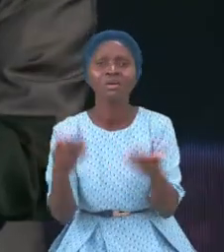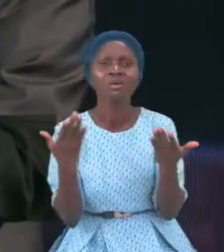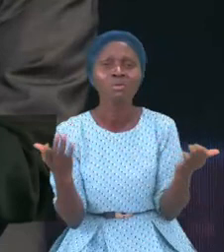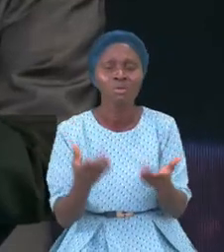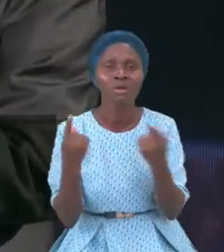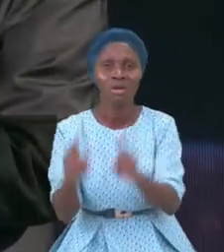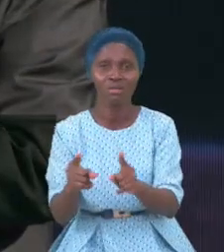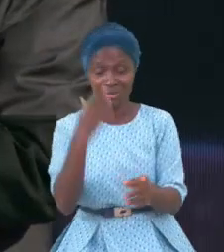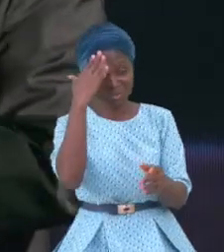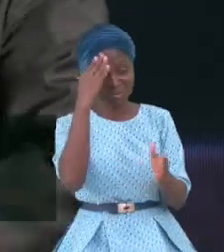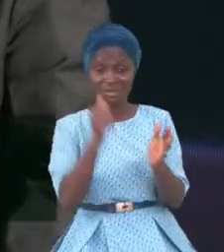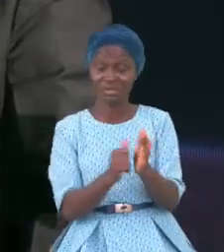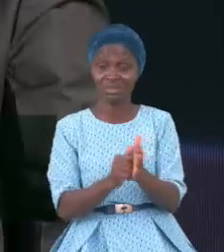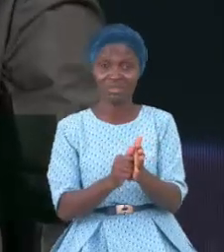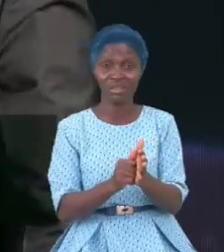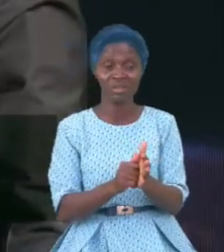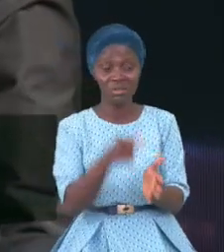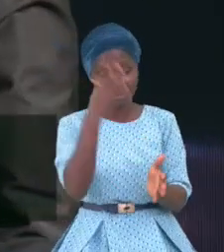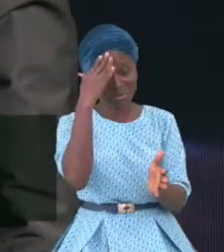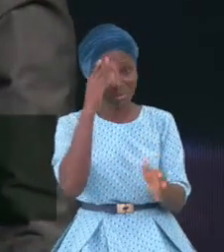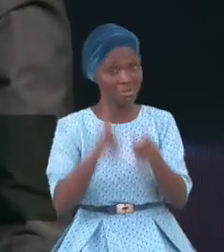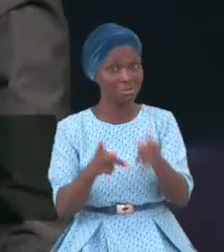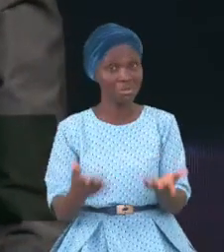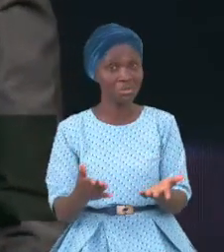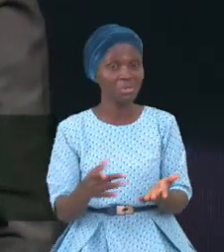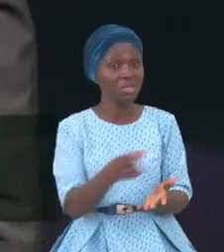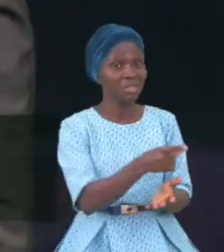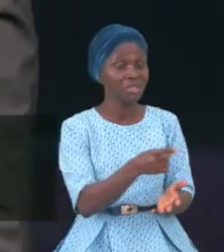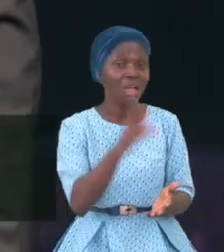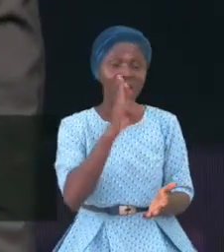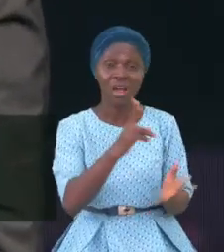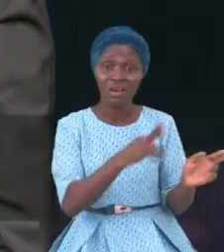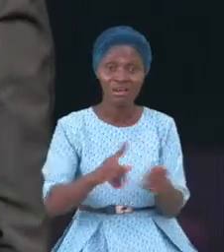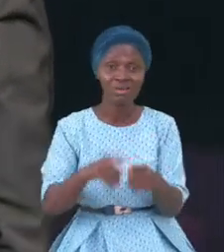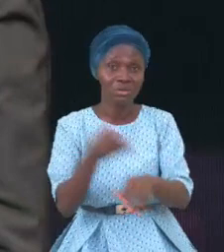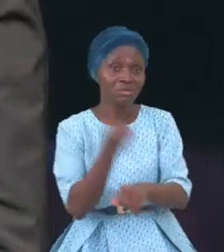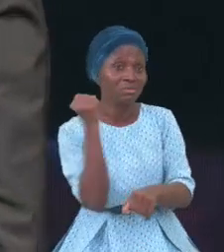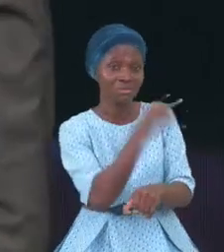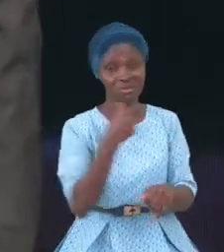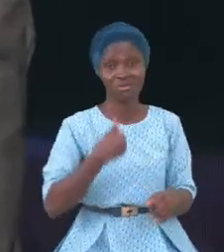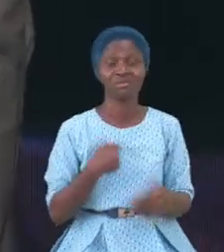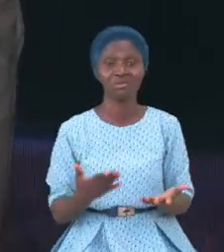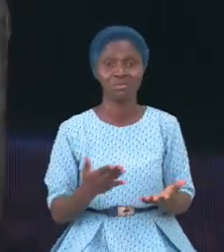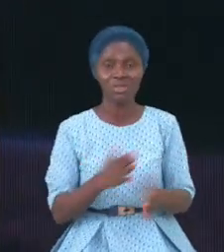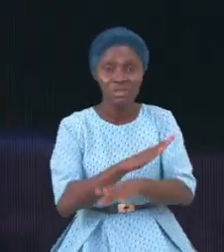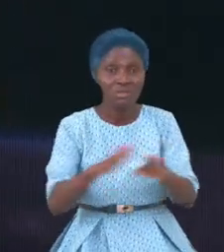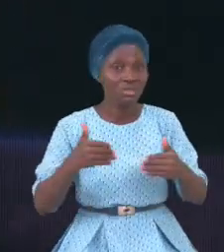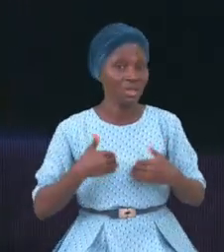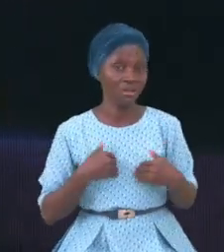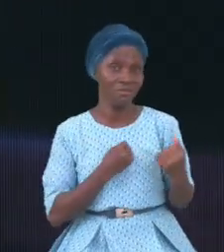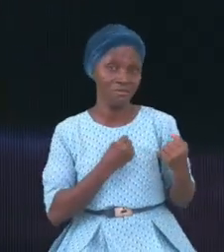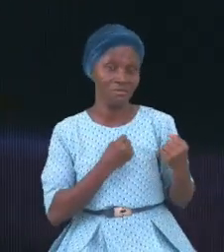and I cannot take that. He didn't have the courage a leader ought to have. He knew the